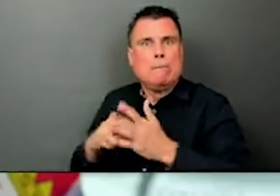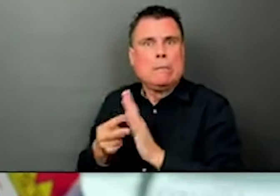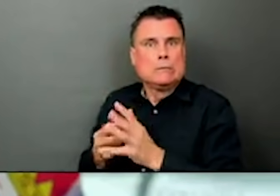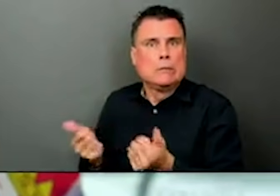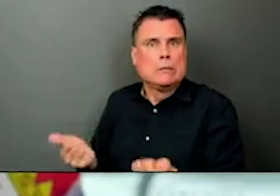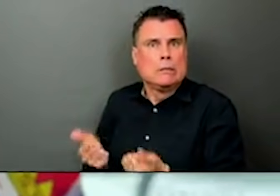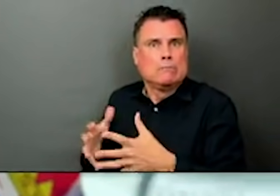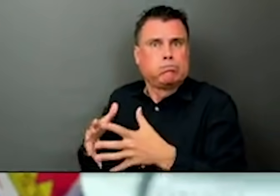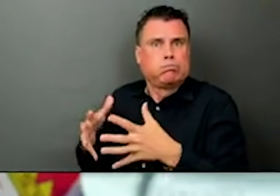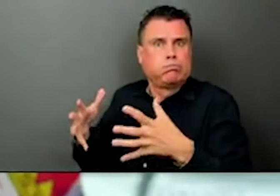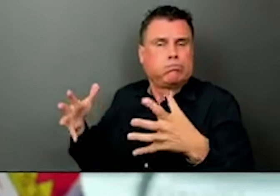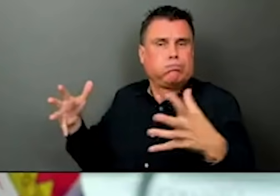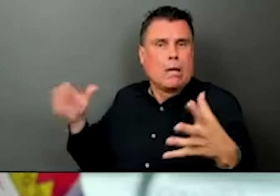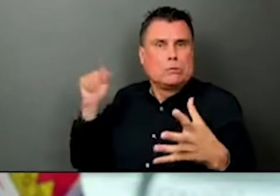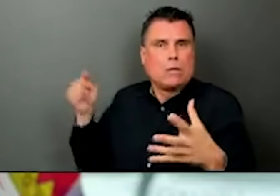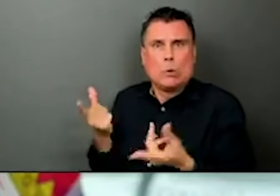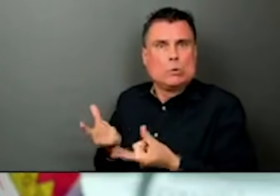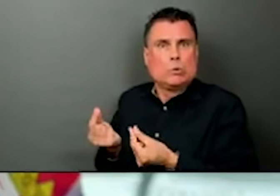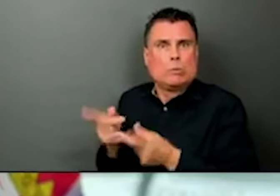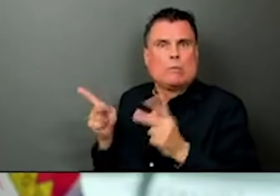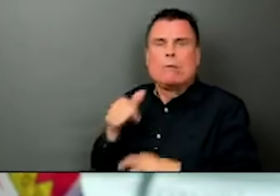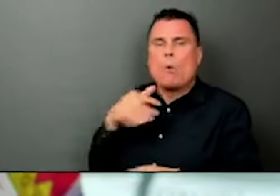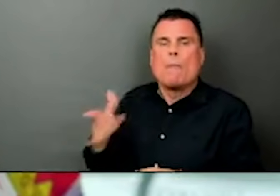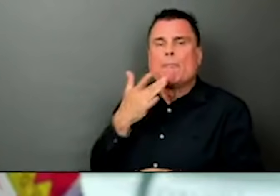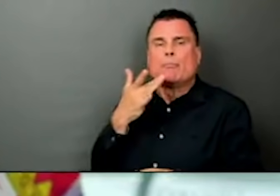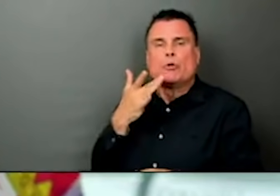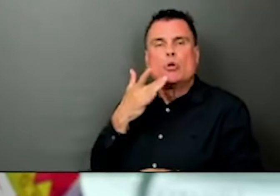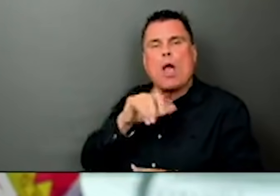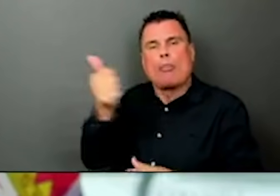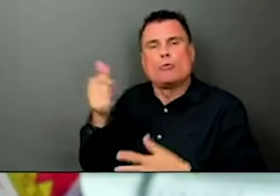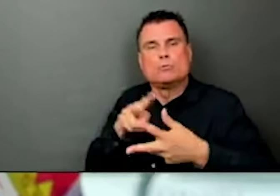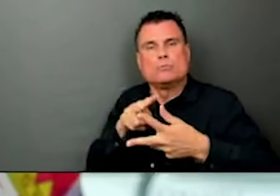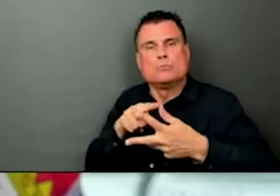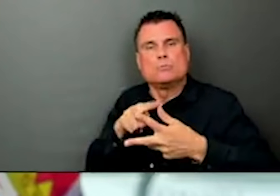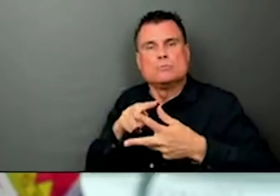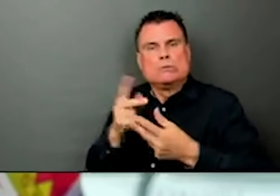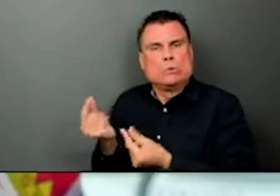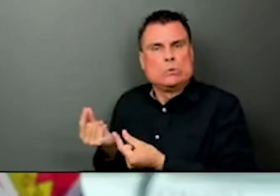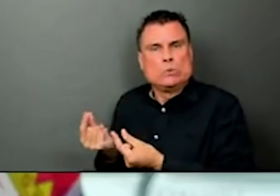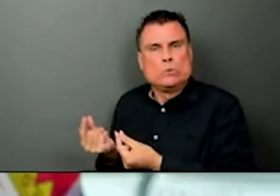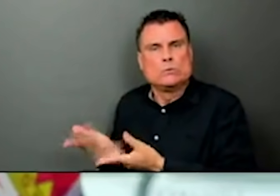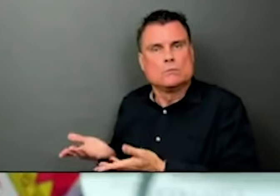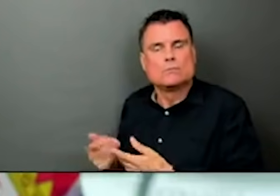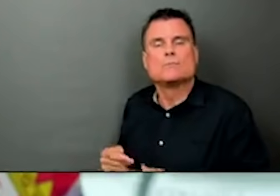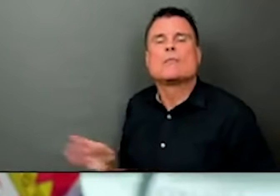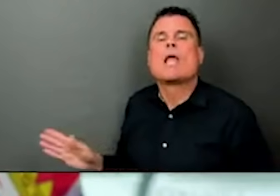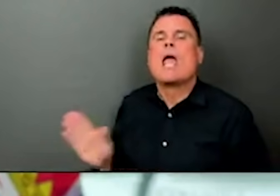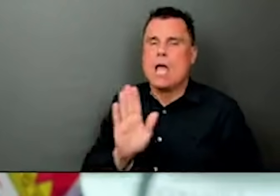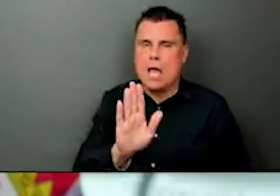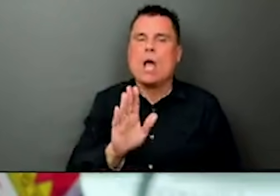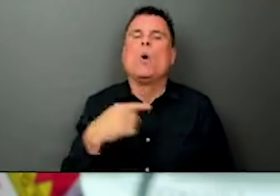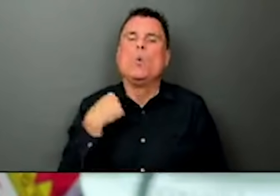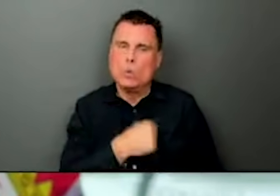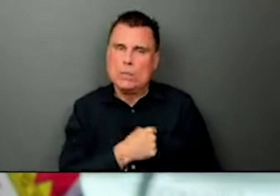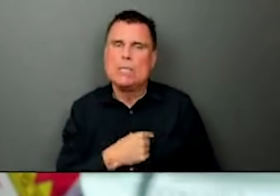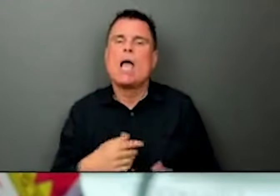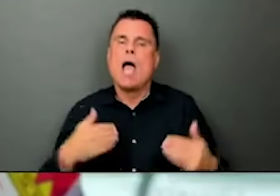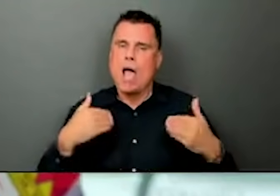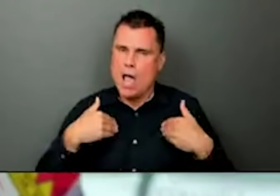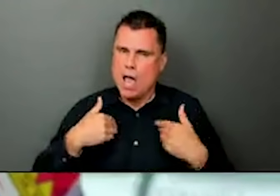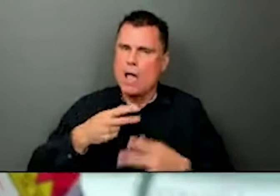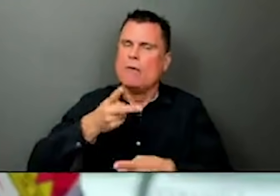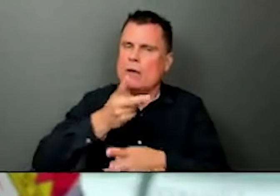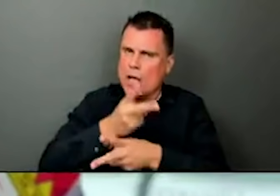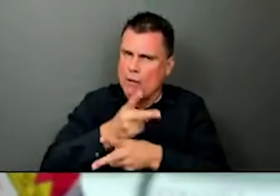say that the vaccine supplies are actually being managed quite carefully, and there's good planning in place to make sure